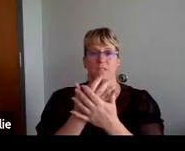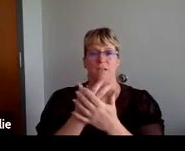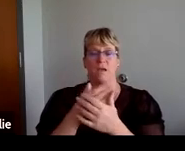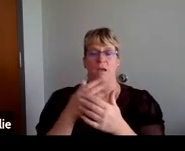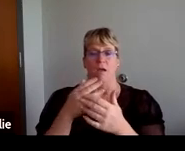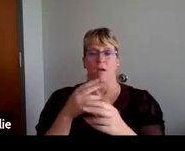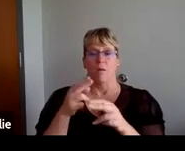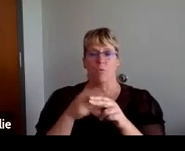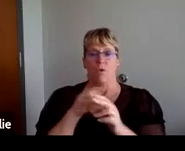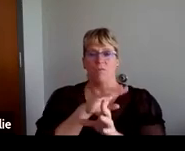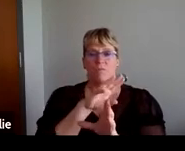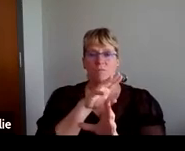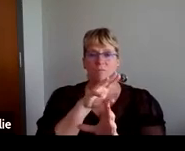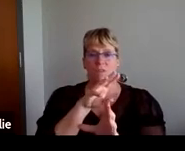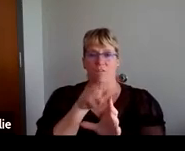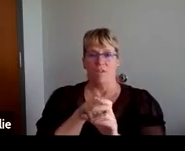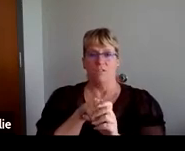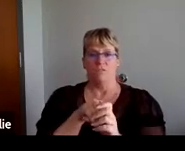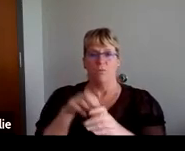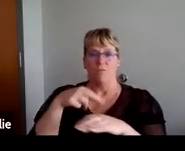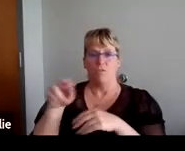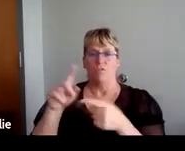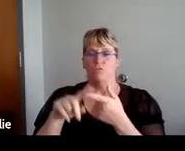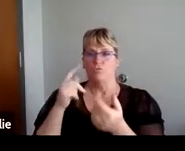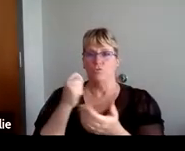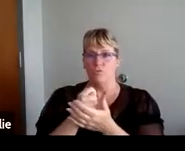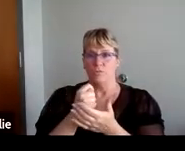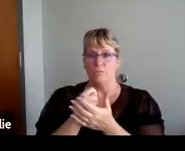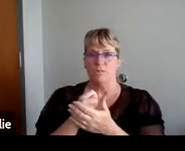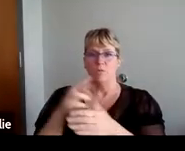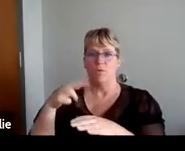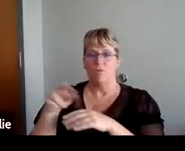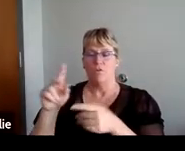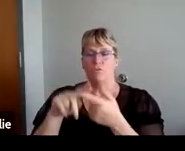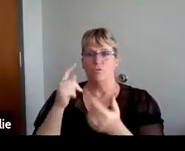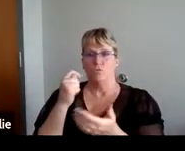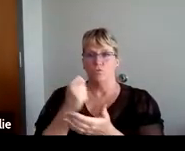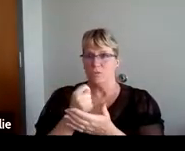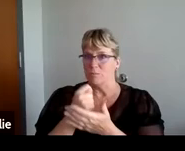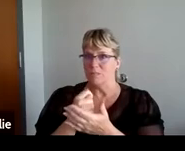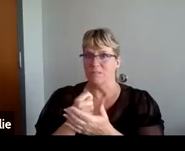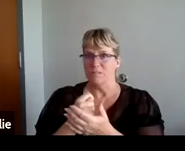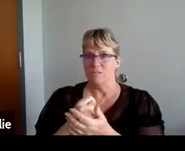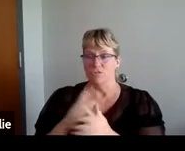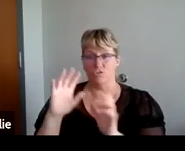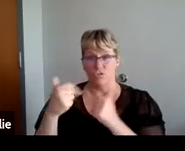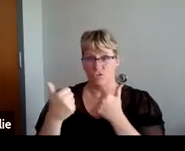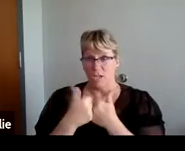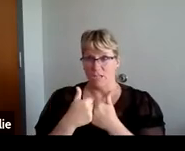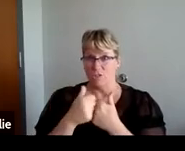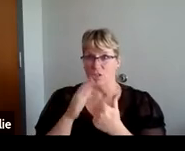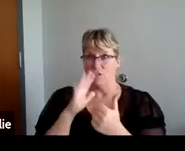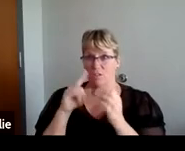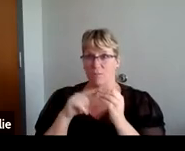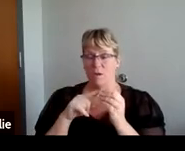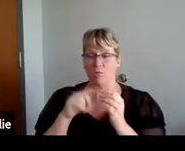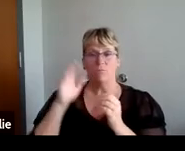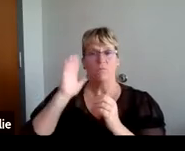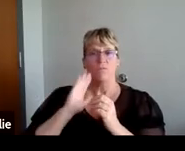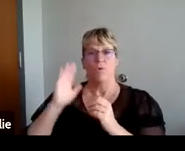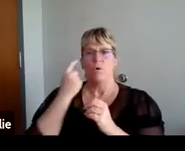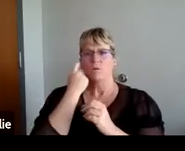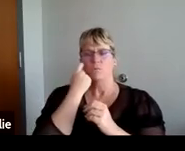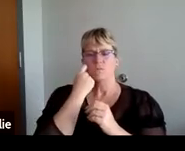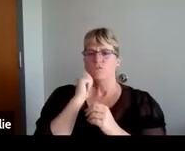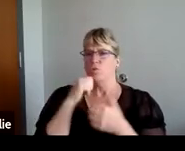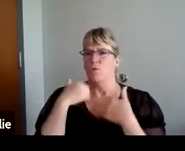treatment. The referral to treatment becomes very challenging for the very reasons I spoke of back in the early slides. We don't have